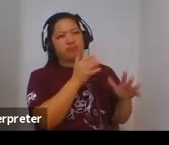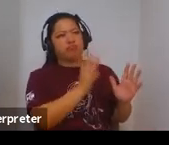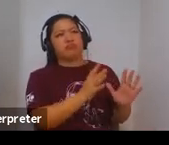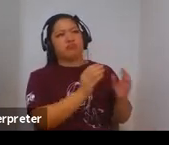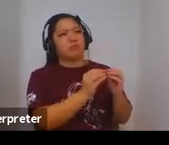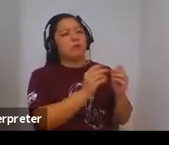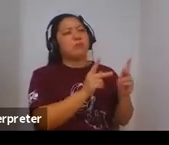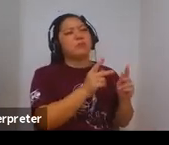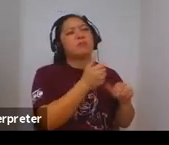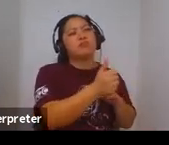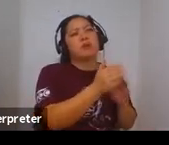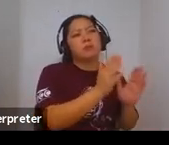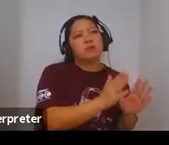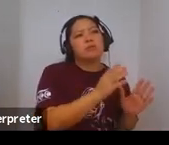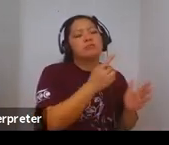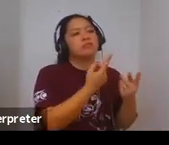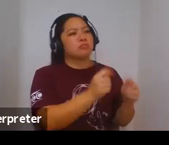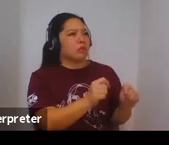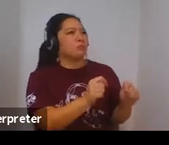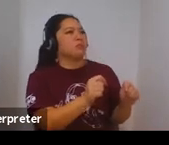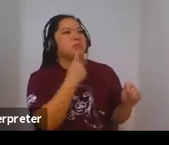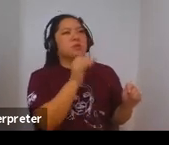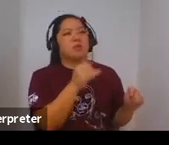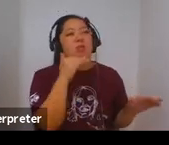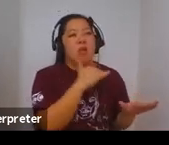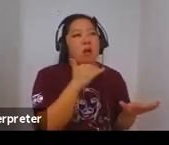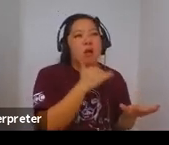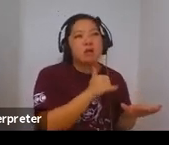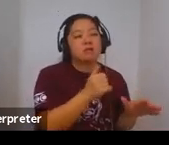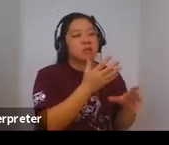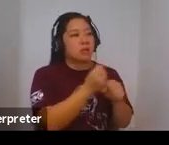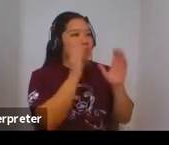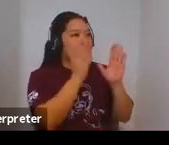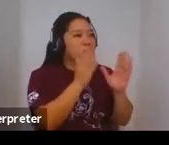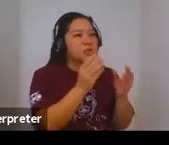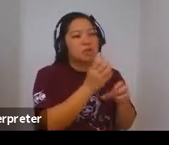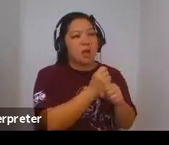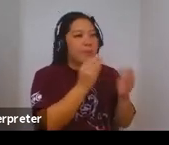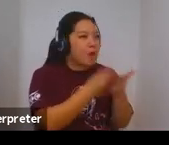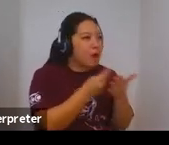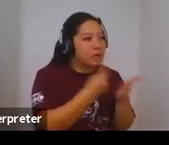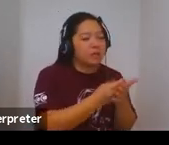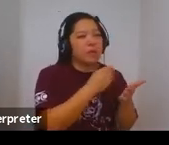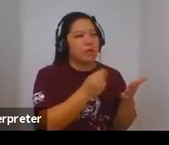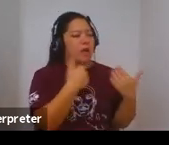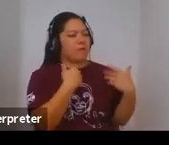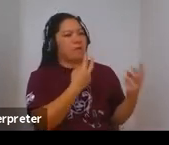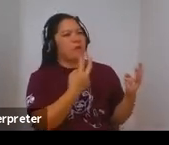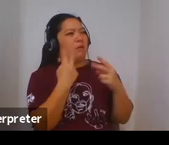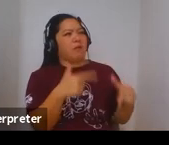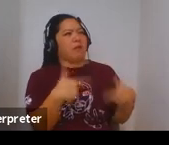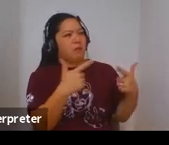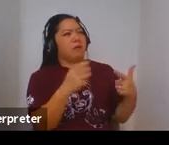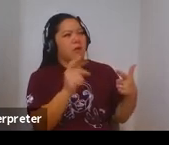people they're accusing. People try to discredit them. They say they're lying to get attention or to get money. And they have to relive their trauma by telling their